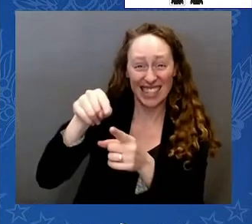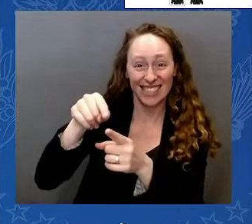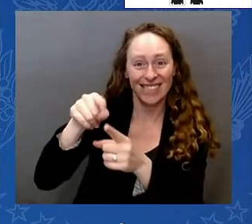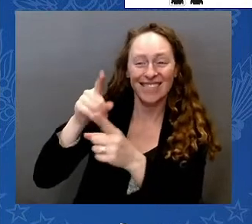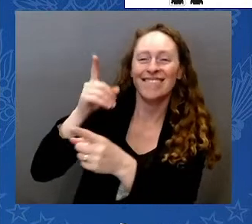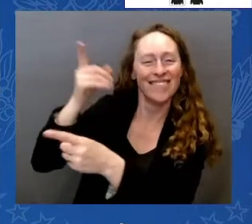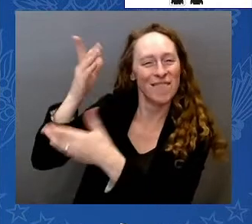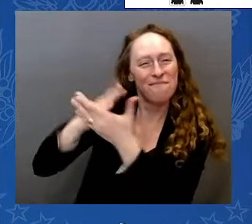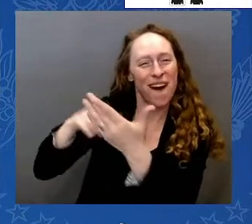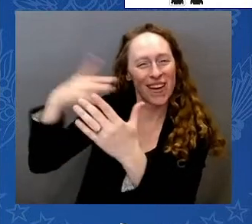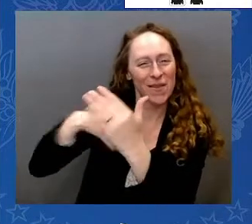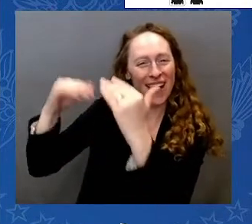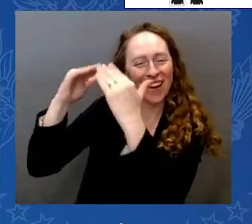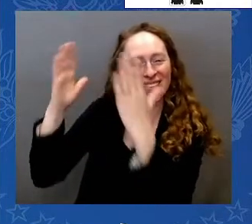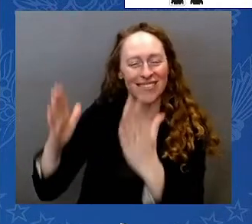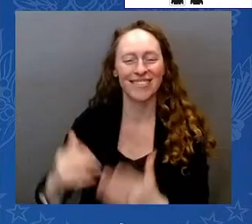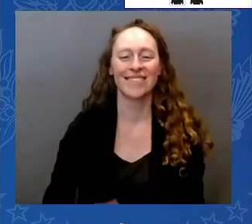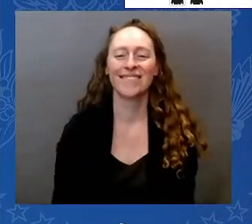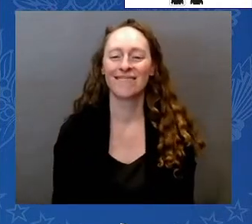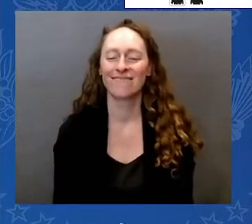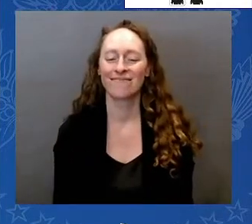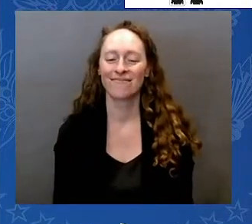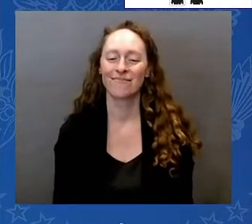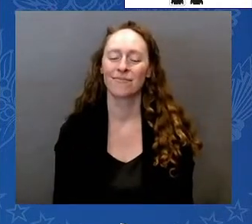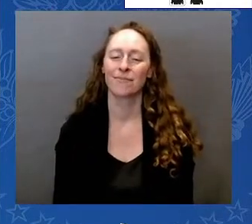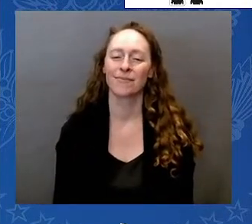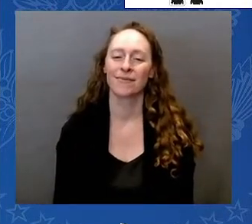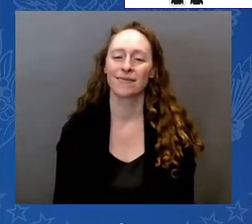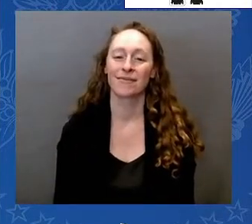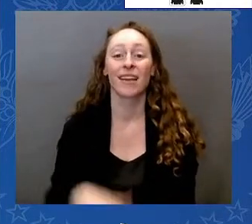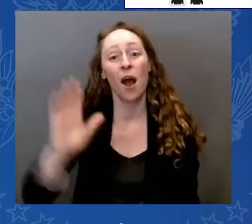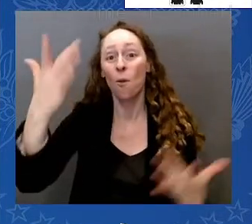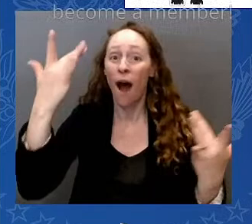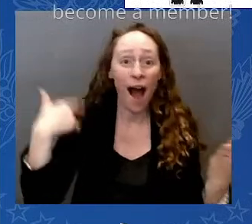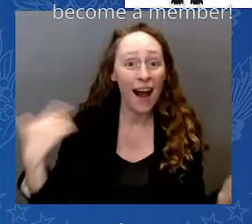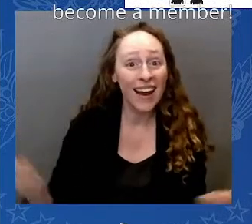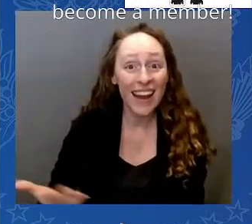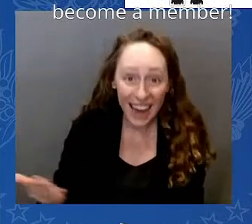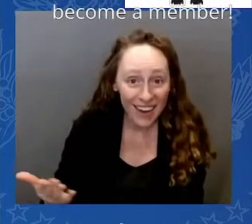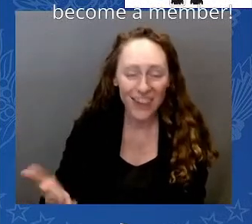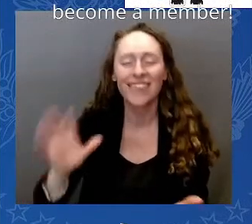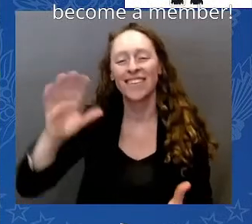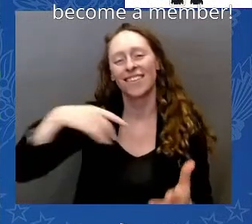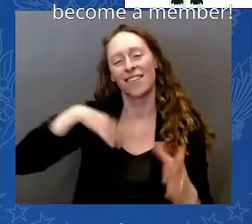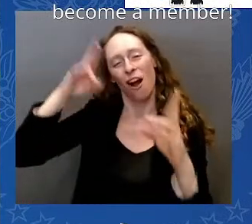It's my honor. Not a very good public speaker, but he's still better in Kareem. President Joe Biden.